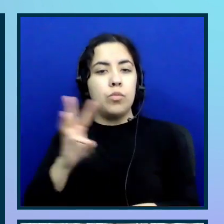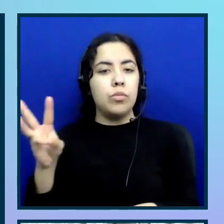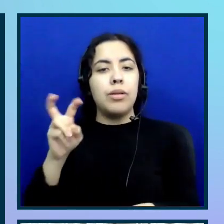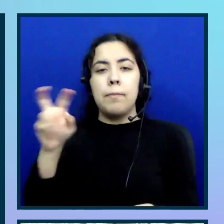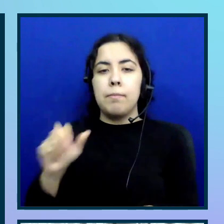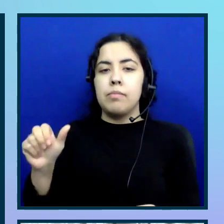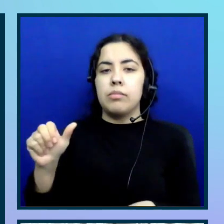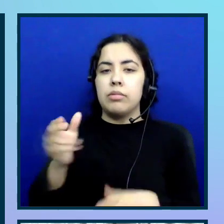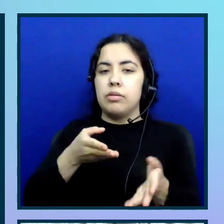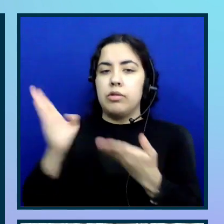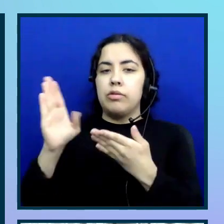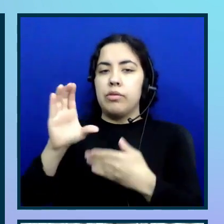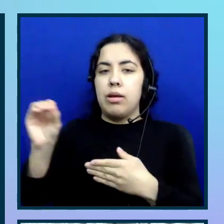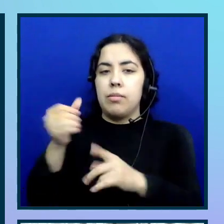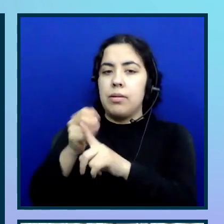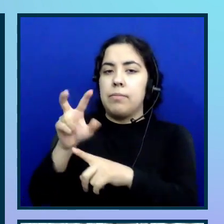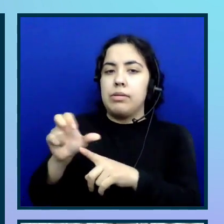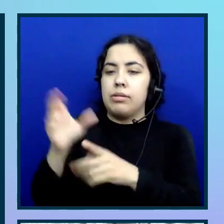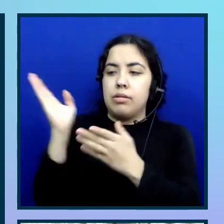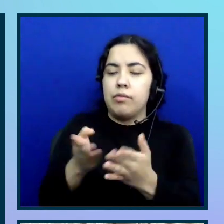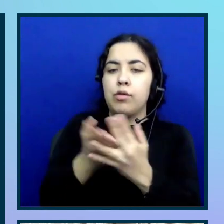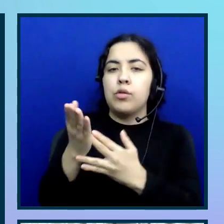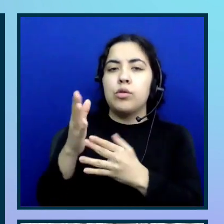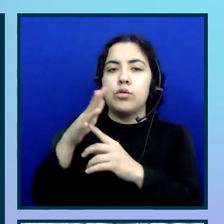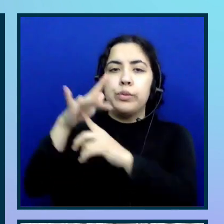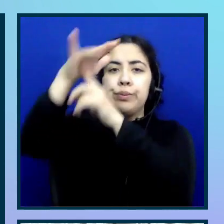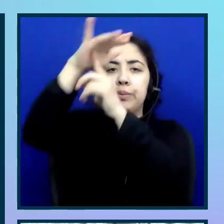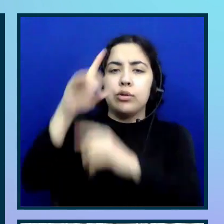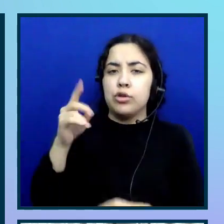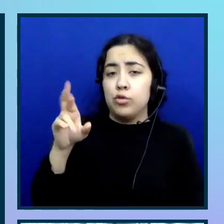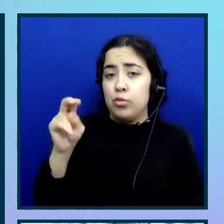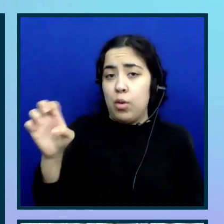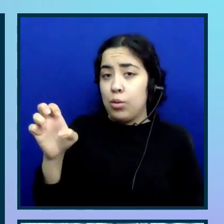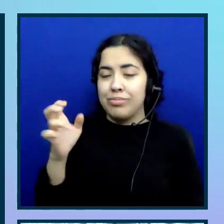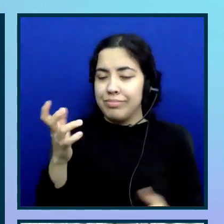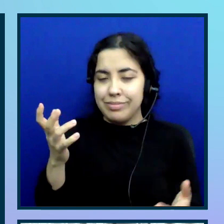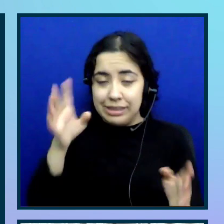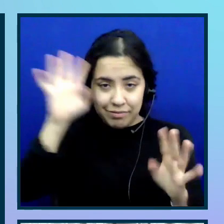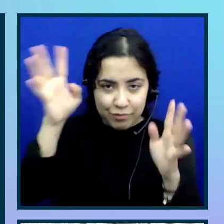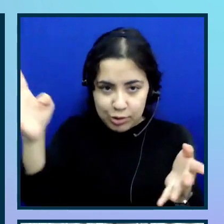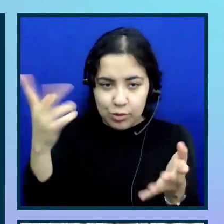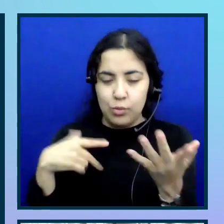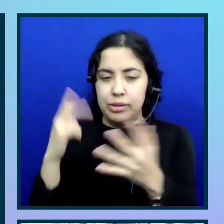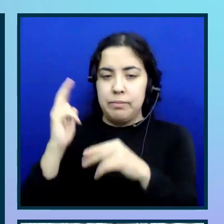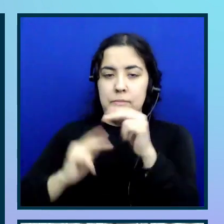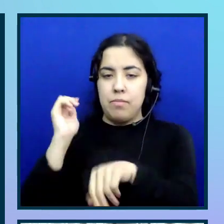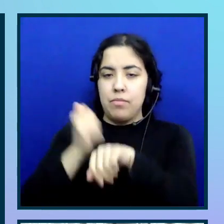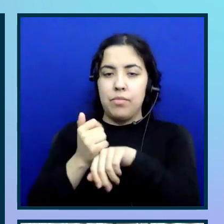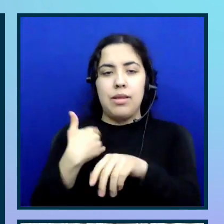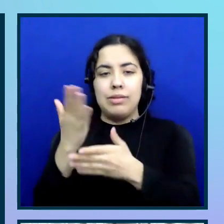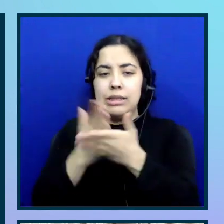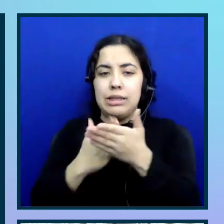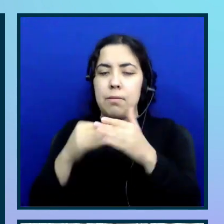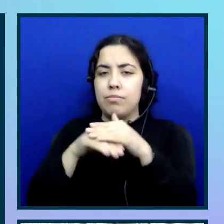delivery company that does pizza delivery by drones. This is completely fictional of where we built this just to have some baseline